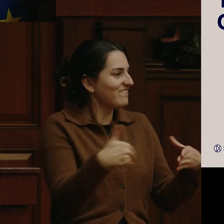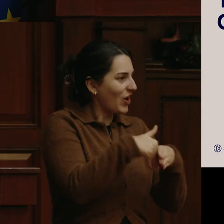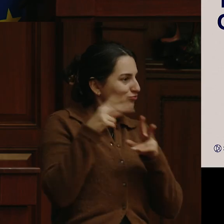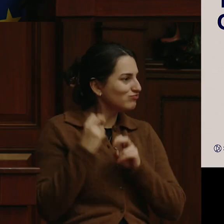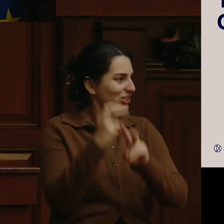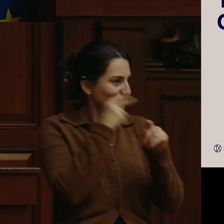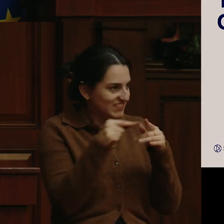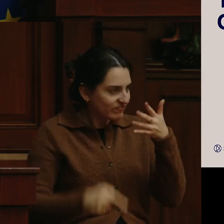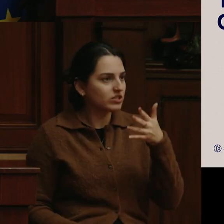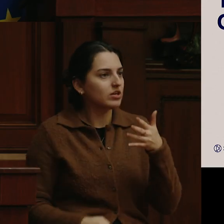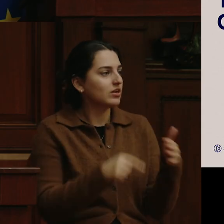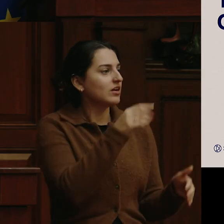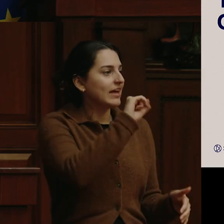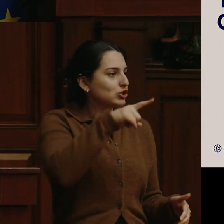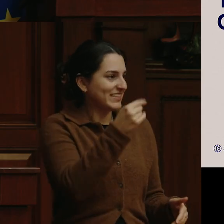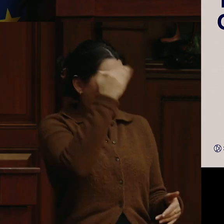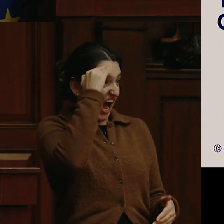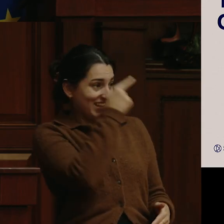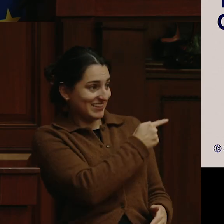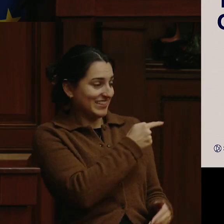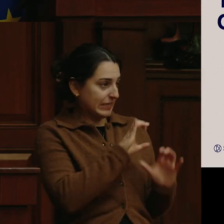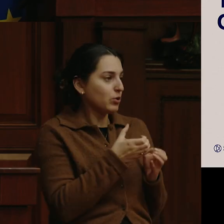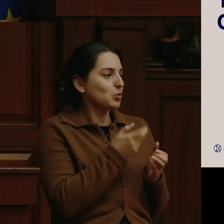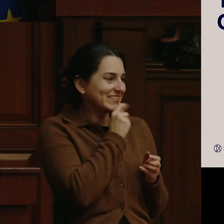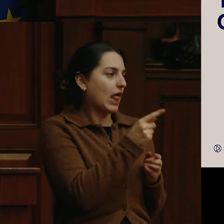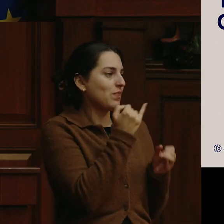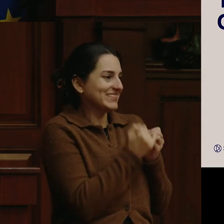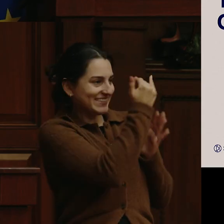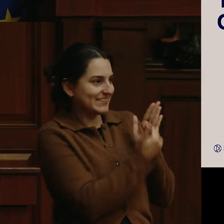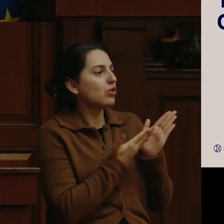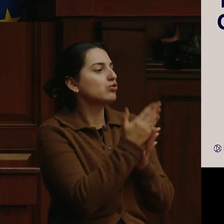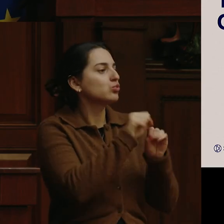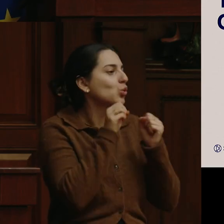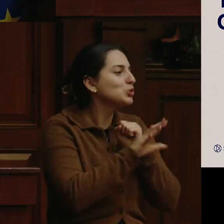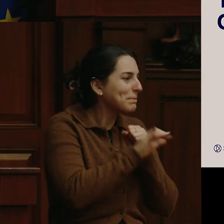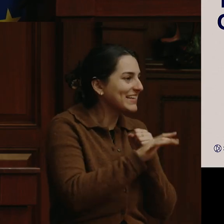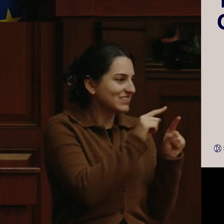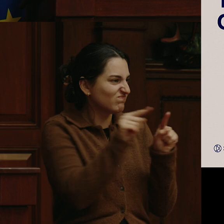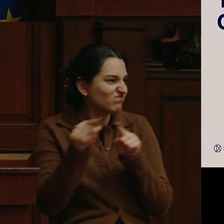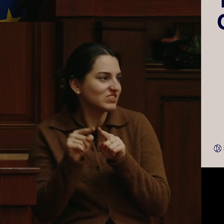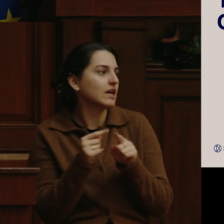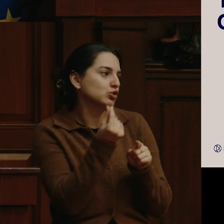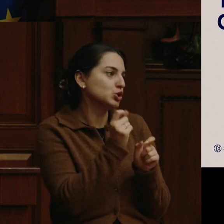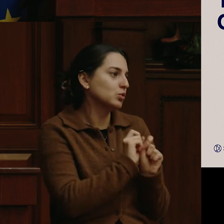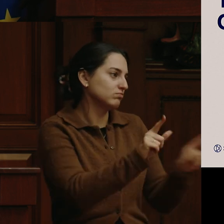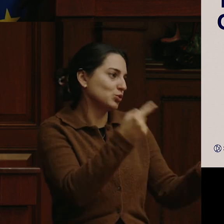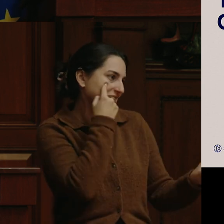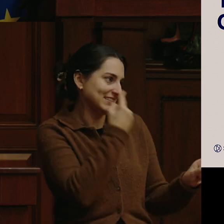involved, and we at Sjögren's Ireland will share those details through our social media channels shortly.